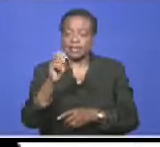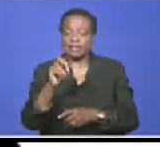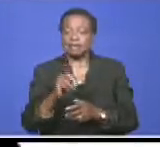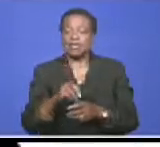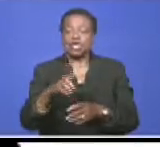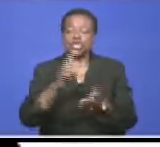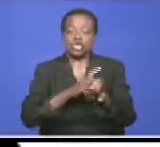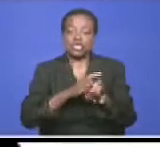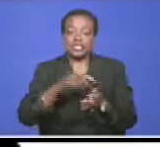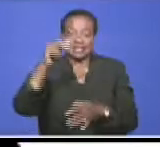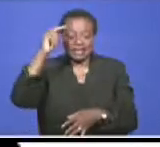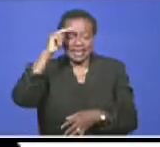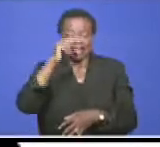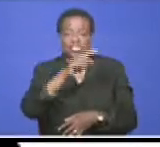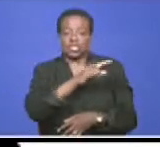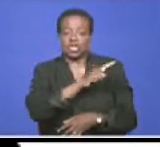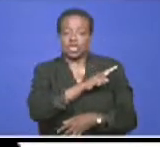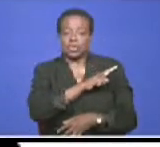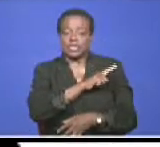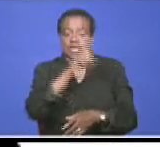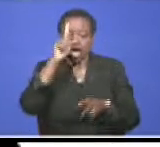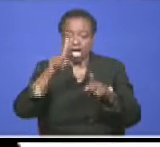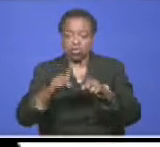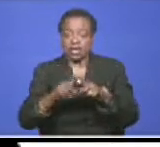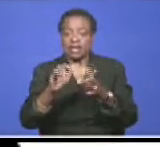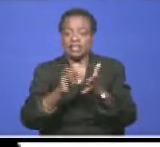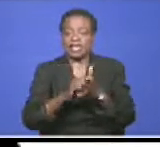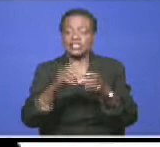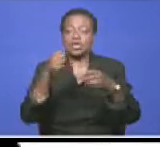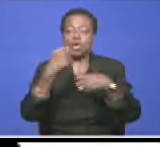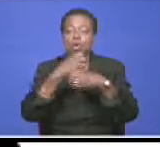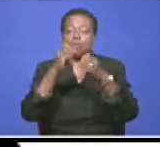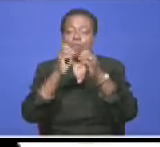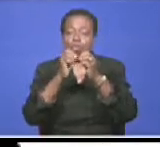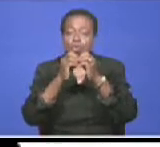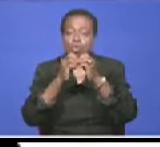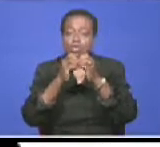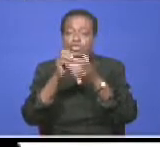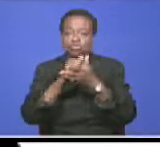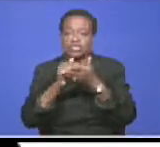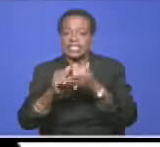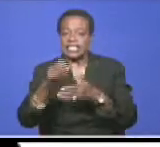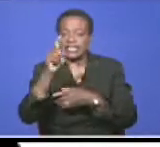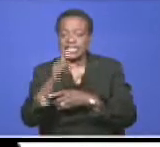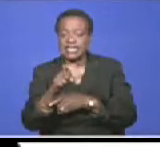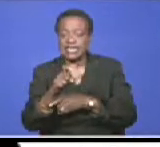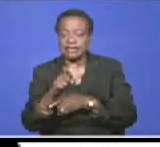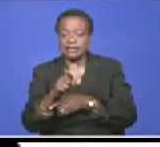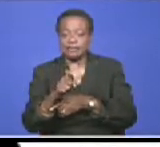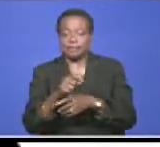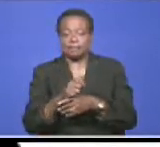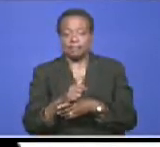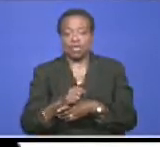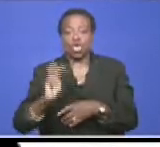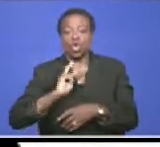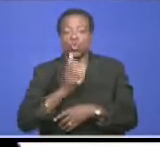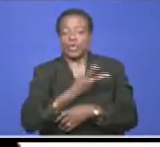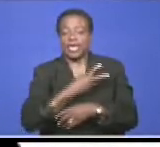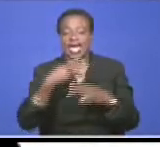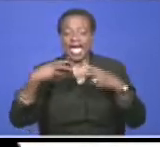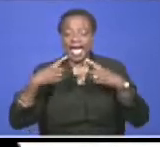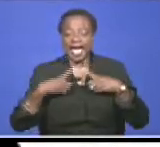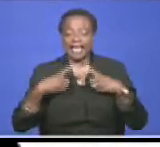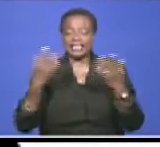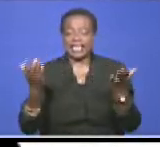Dental Center agrees that more scrutiny is needed for all parties, whether licensed or otherwise. We had